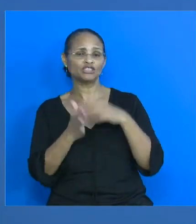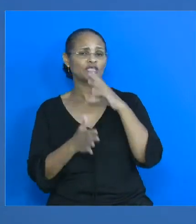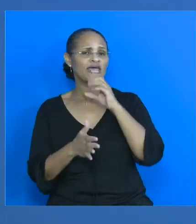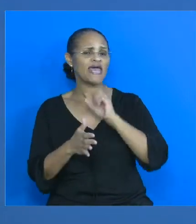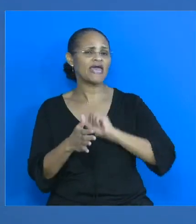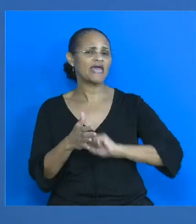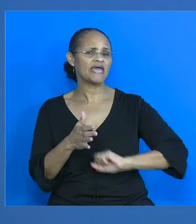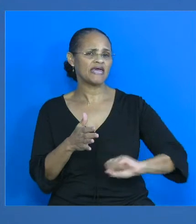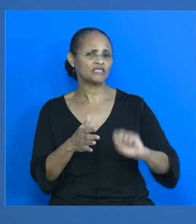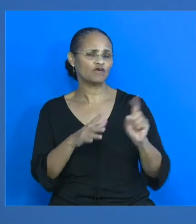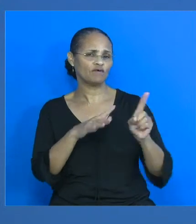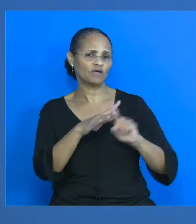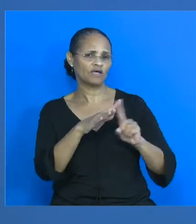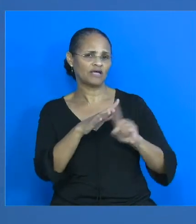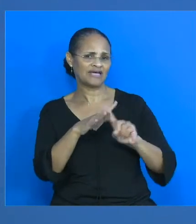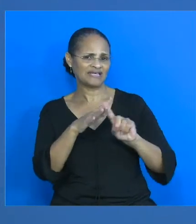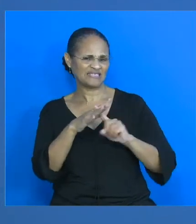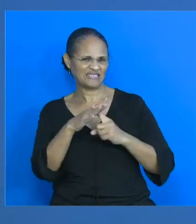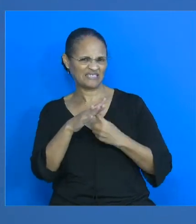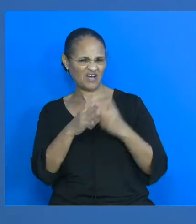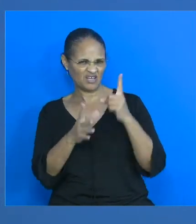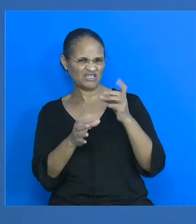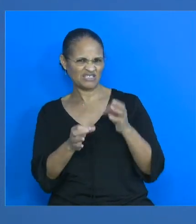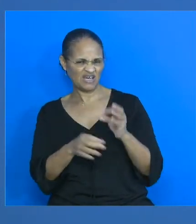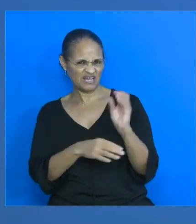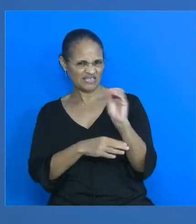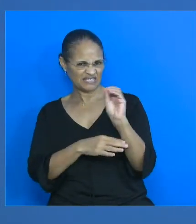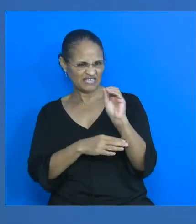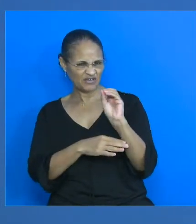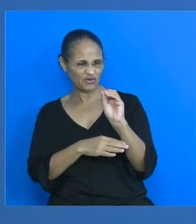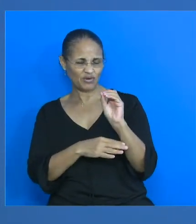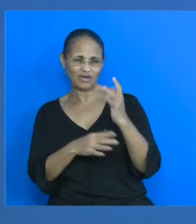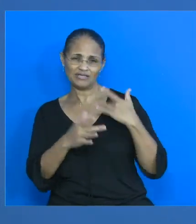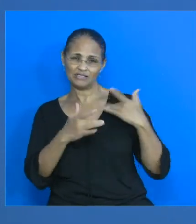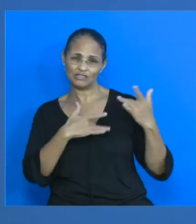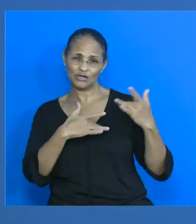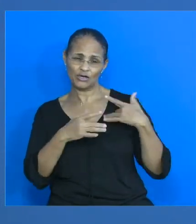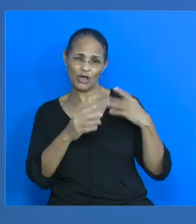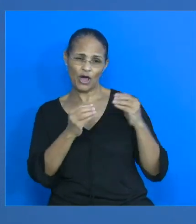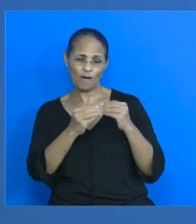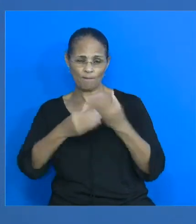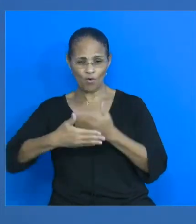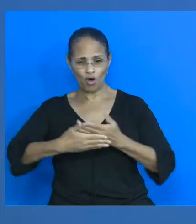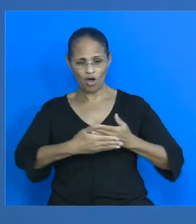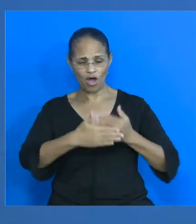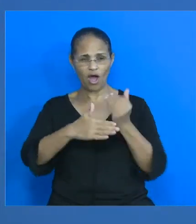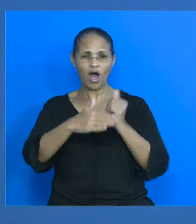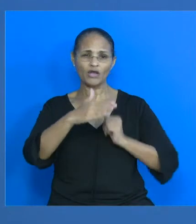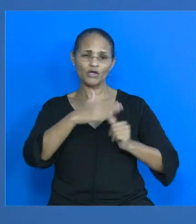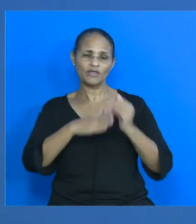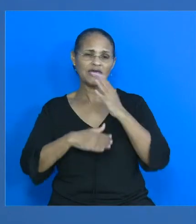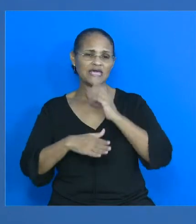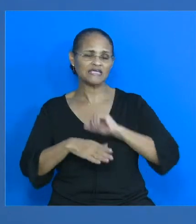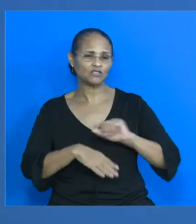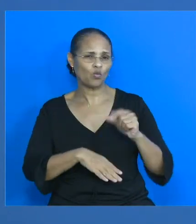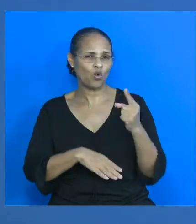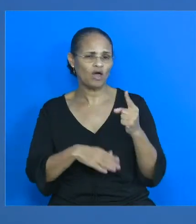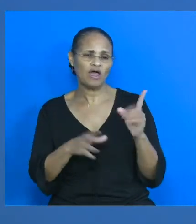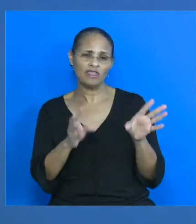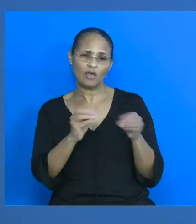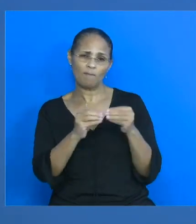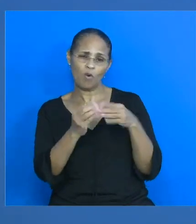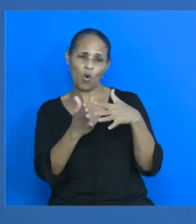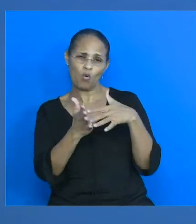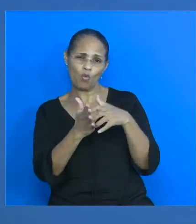confirmed cases now starts at 0. Can you tell us if there's any more concern about an infant under the age of 1, whether or not they are more vulnerable than an